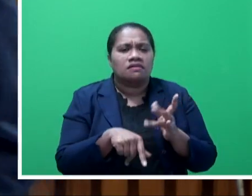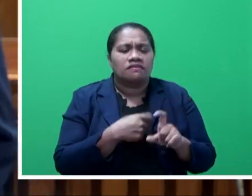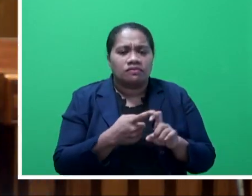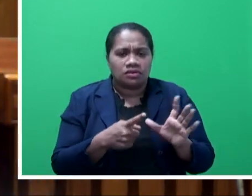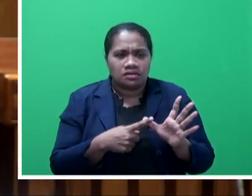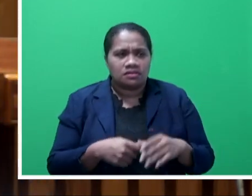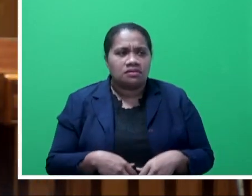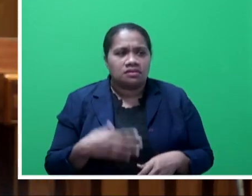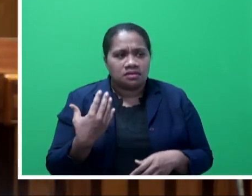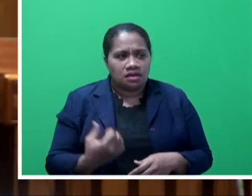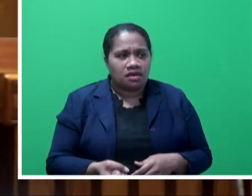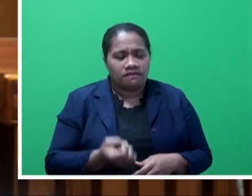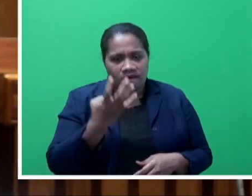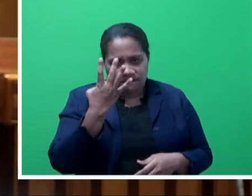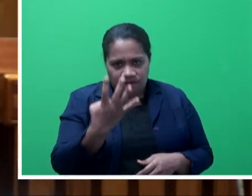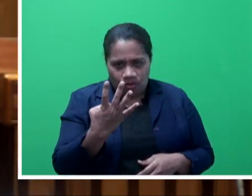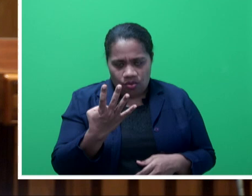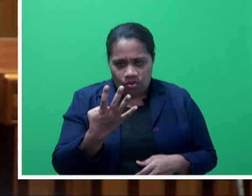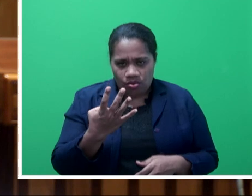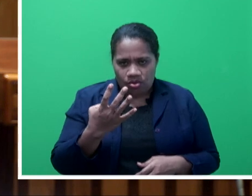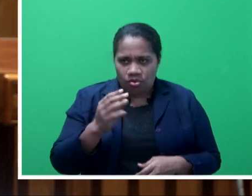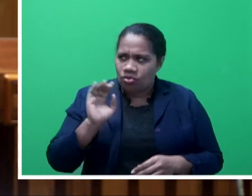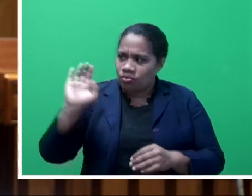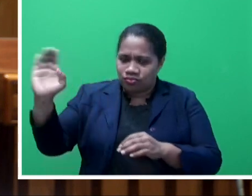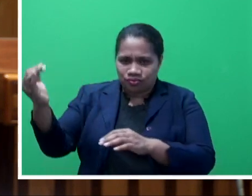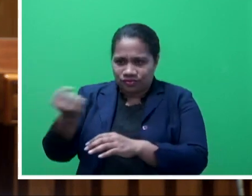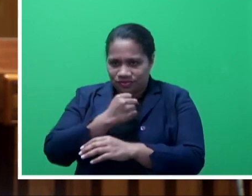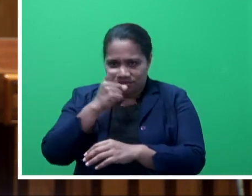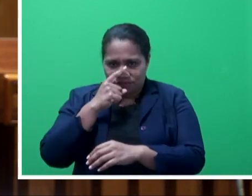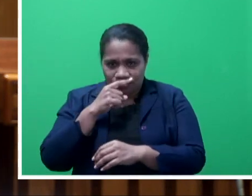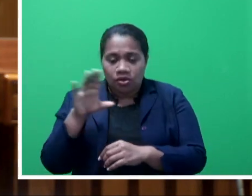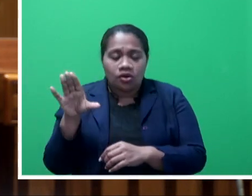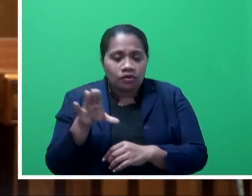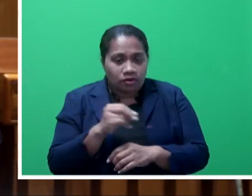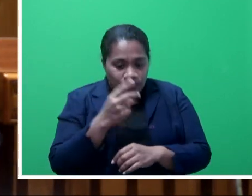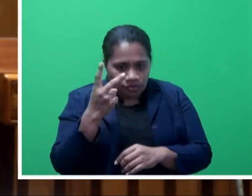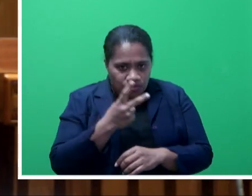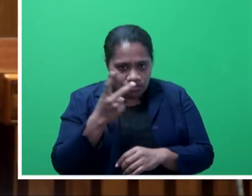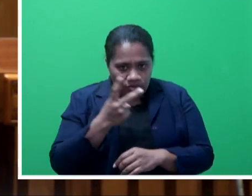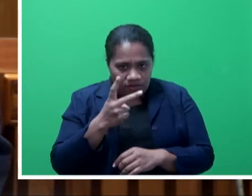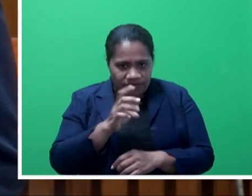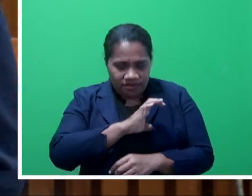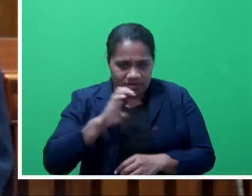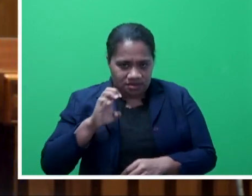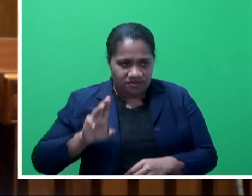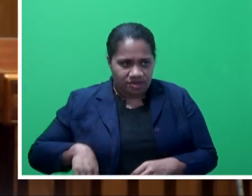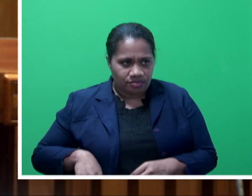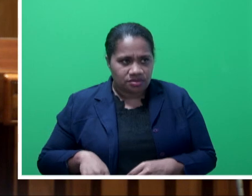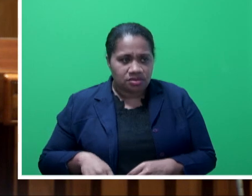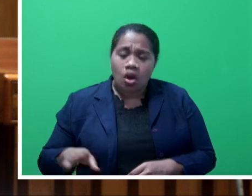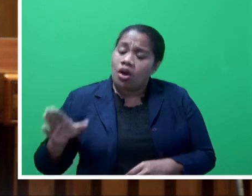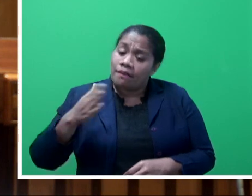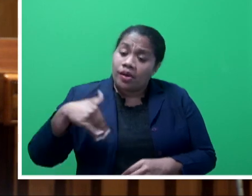expatriates in the 12 executive members of the Fiji Airways staff. All the pilots currently flying for Fiji Airways are all